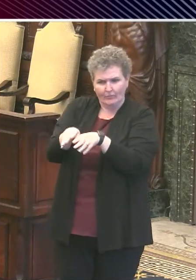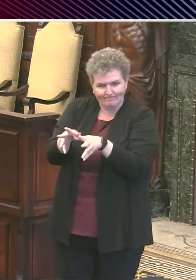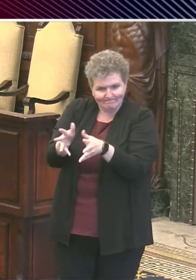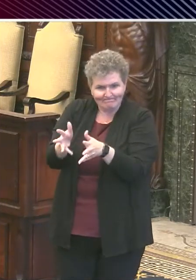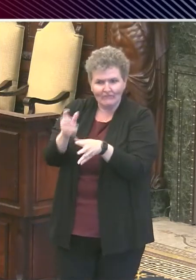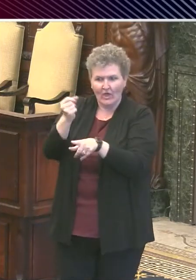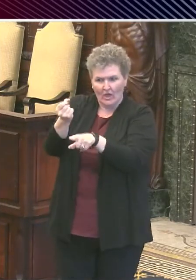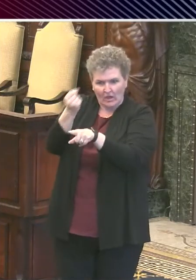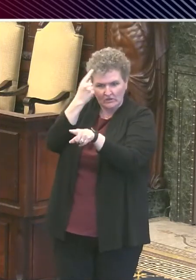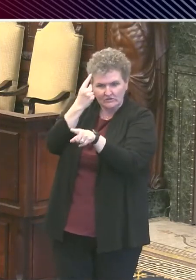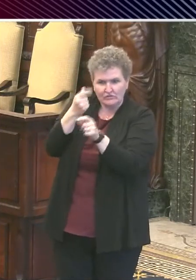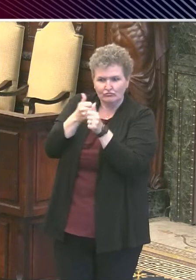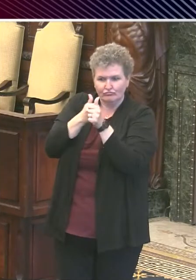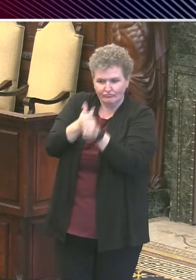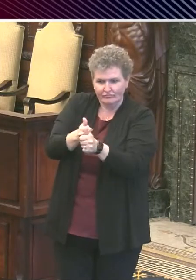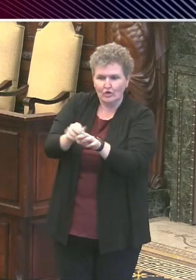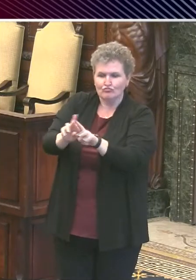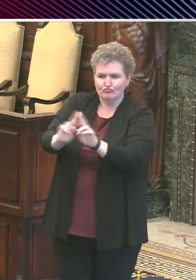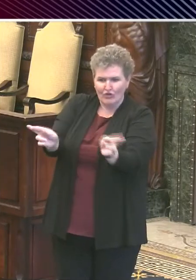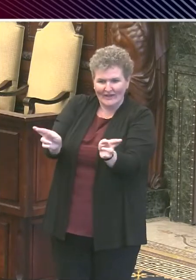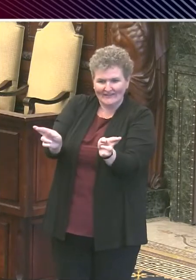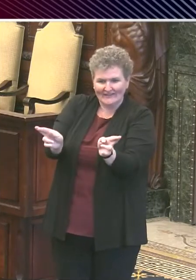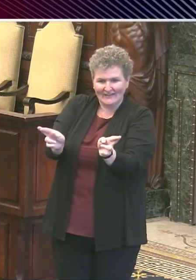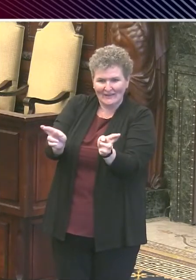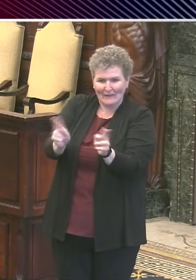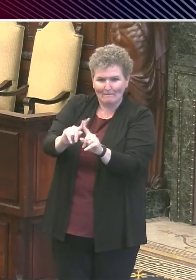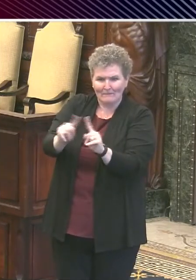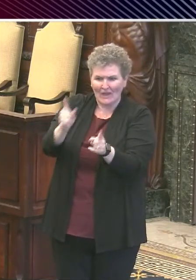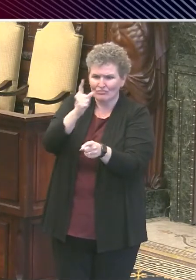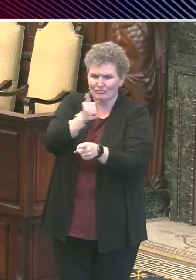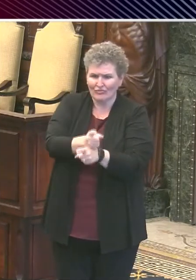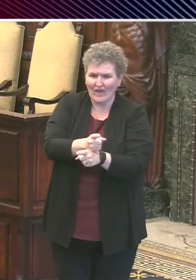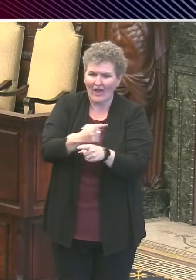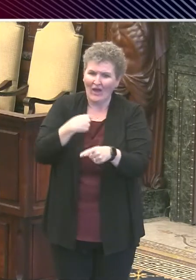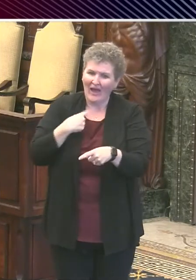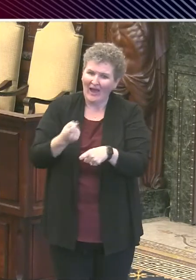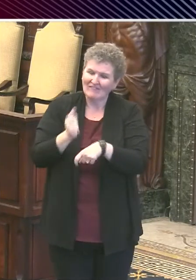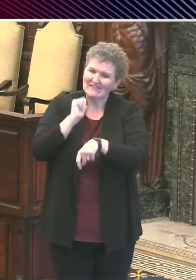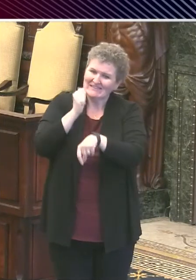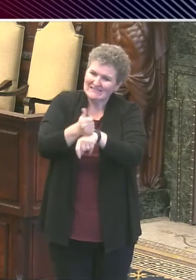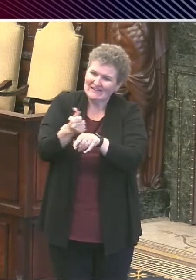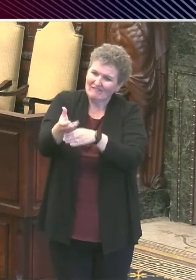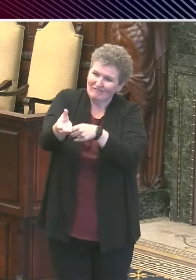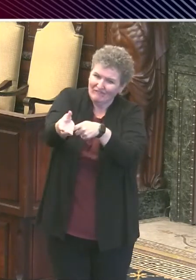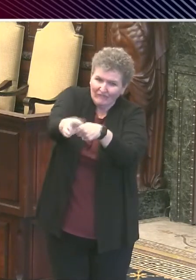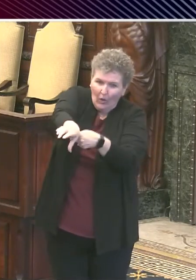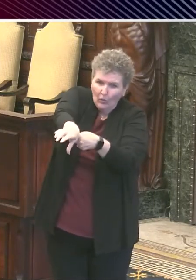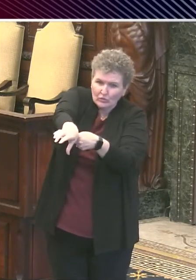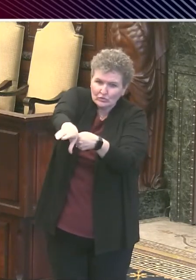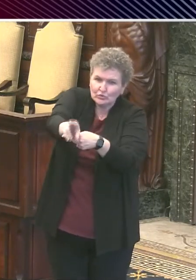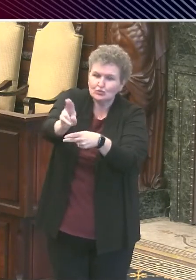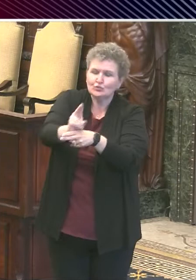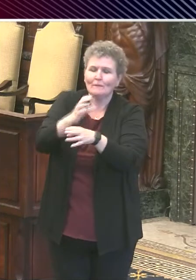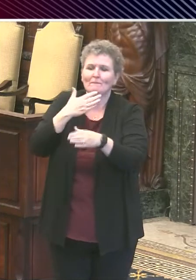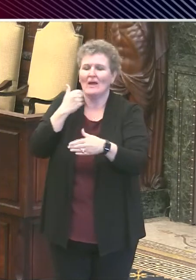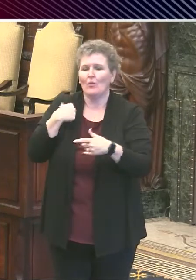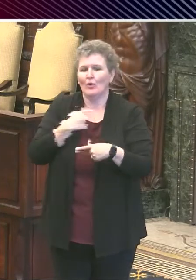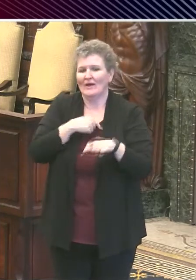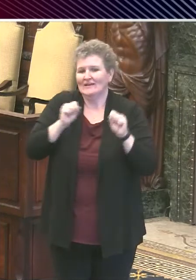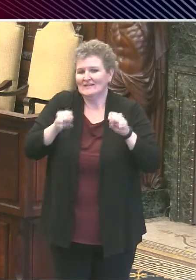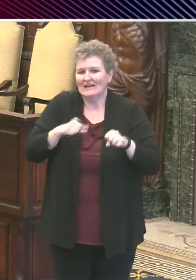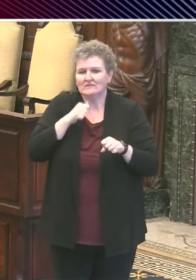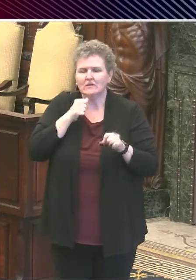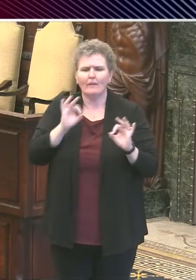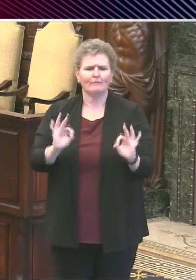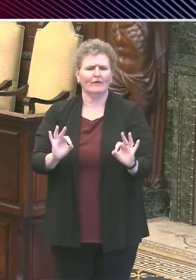same time that we try to enforce safety. So we're doing the best we can. It's never going to be perfect. I would recommend